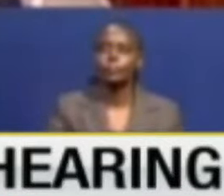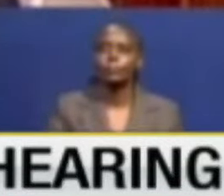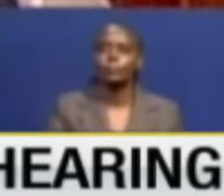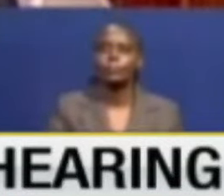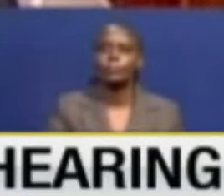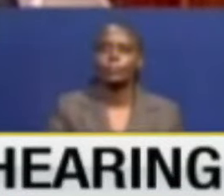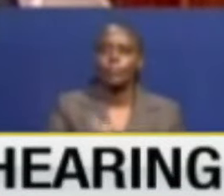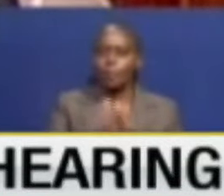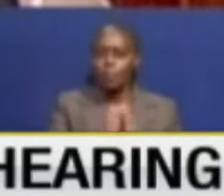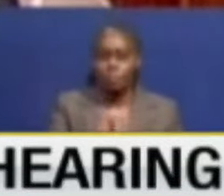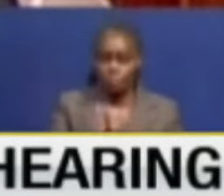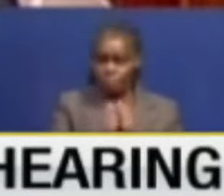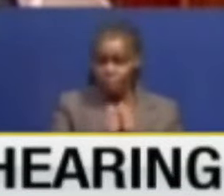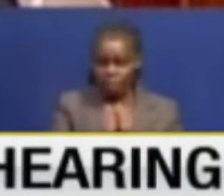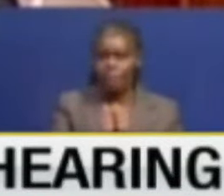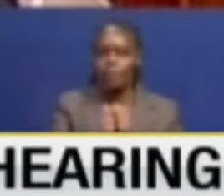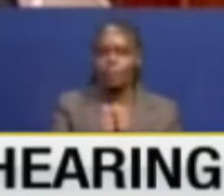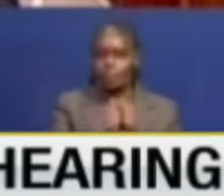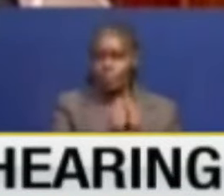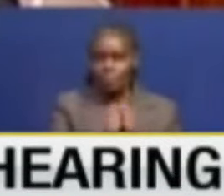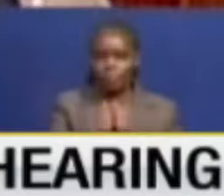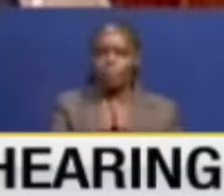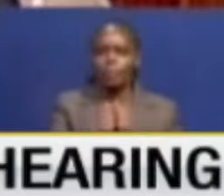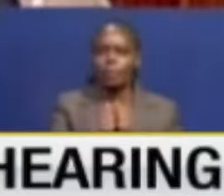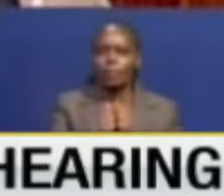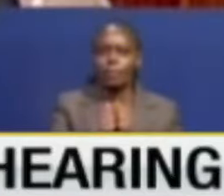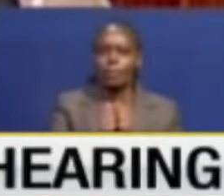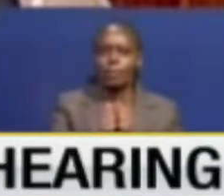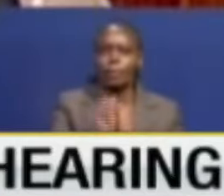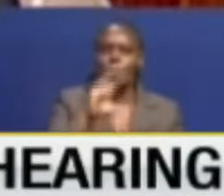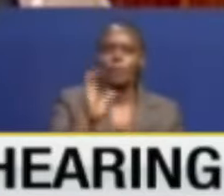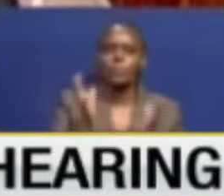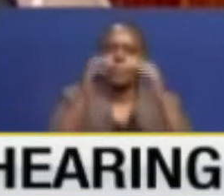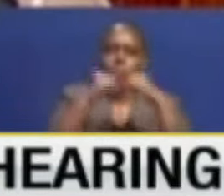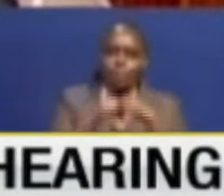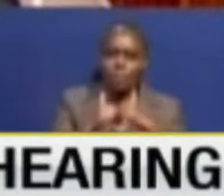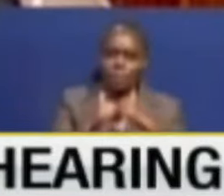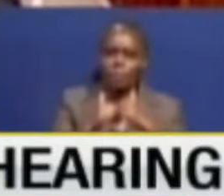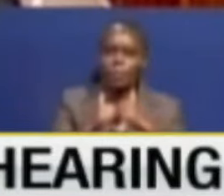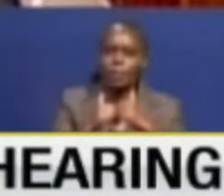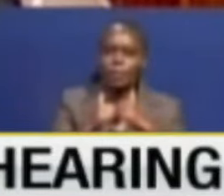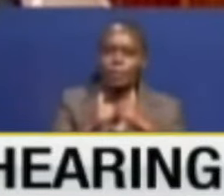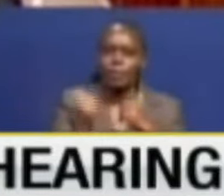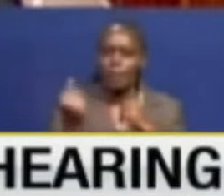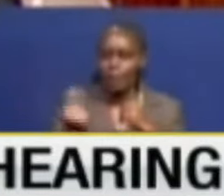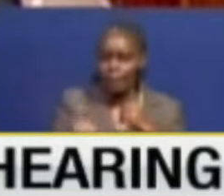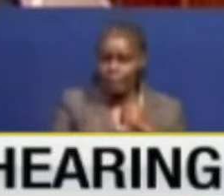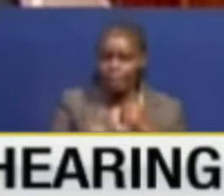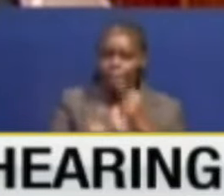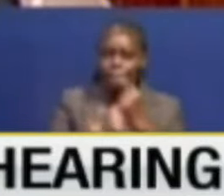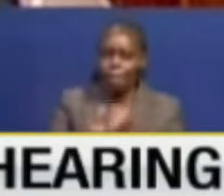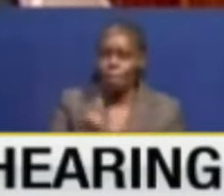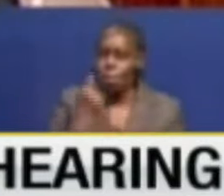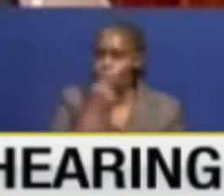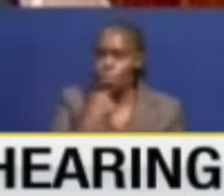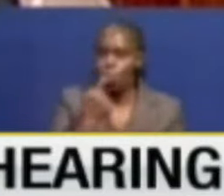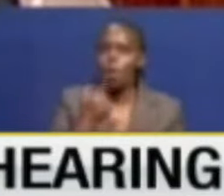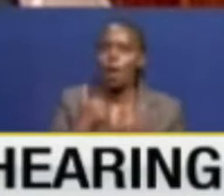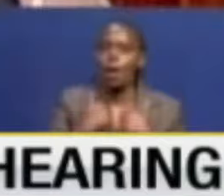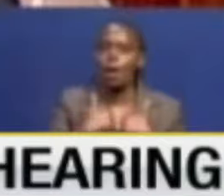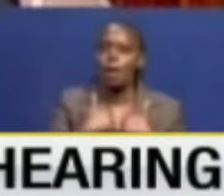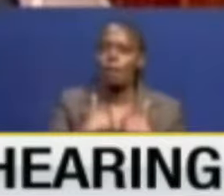We appear together with them, but for the purposes of the County Assembly appearances, we